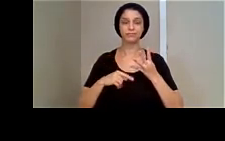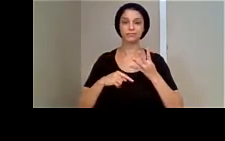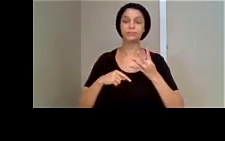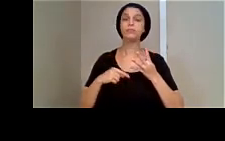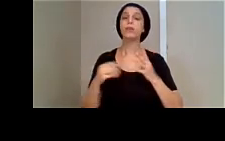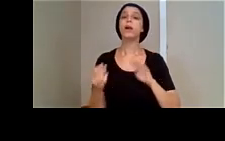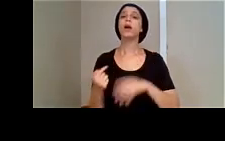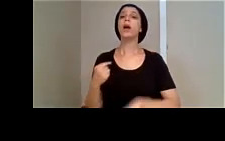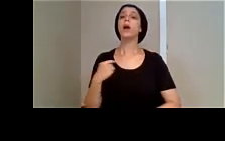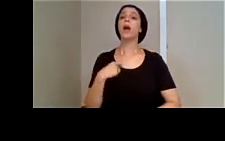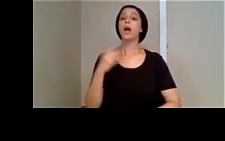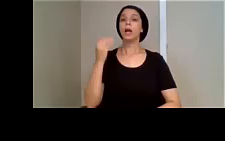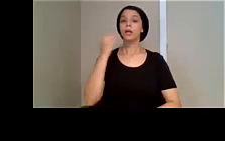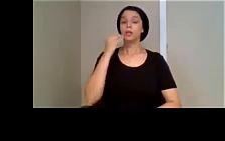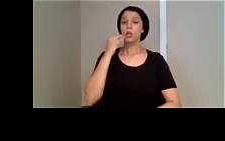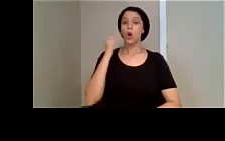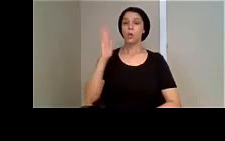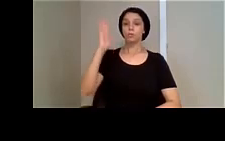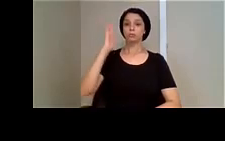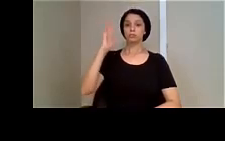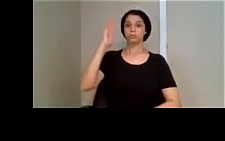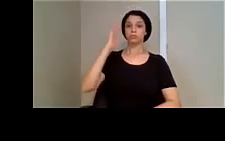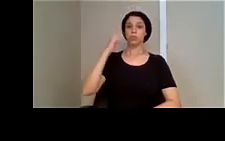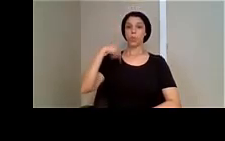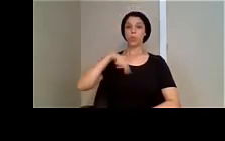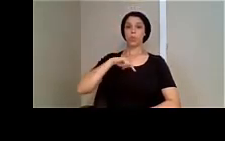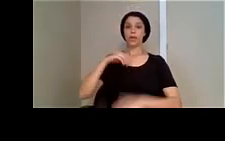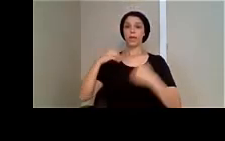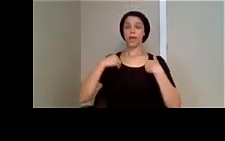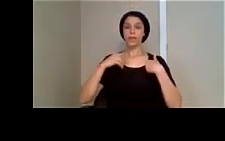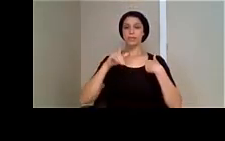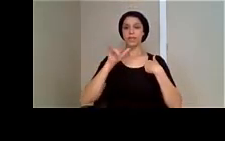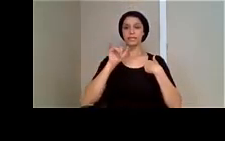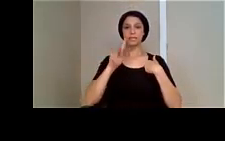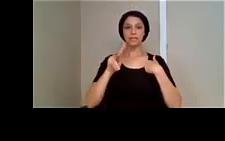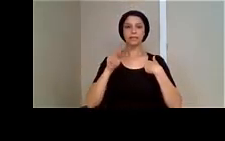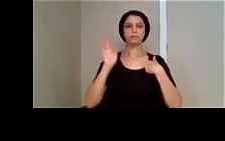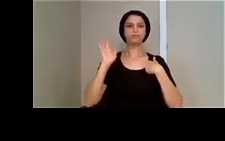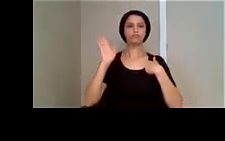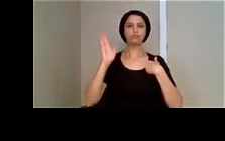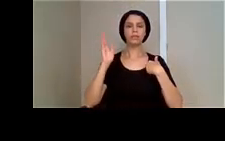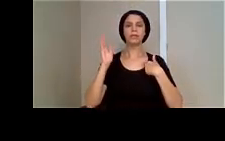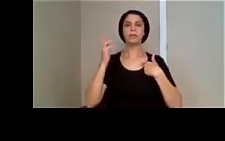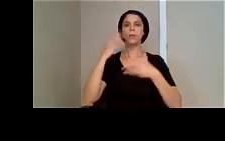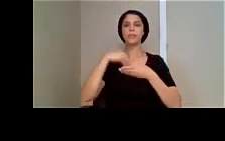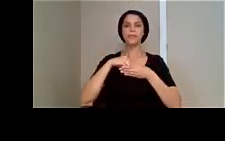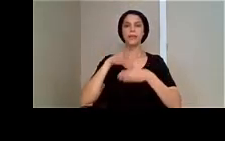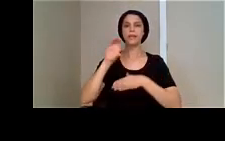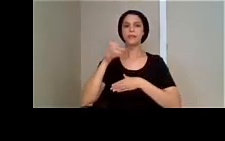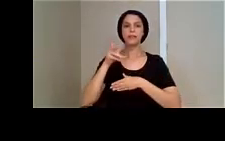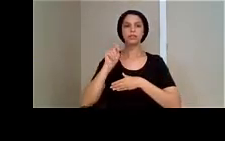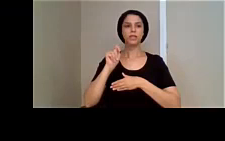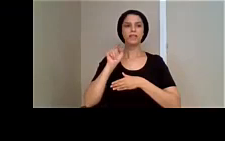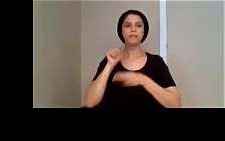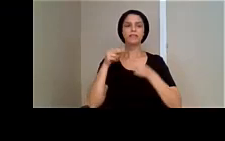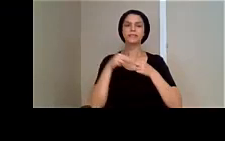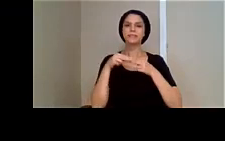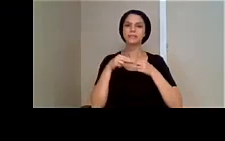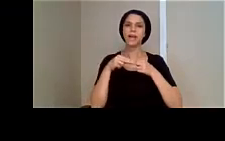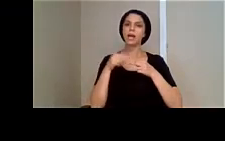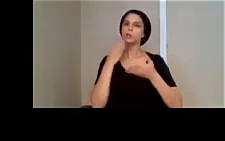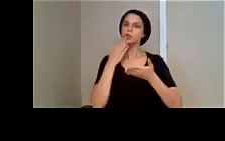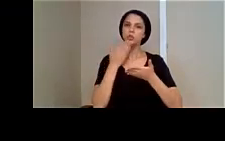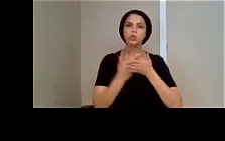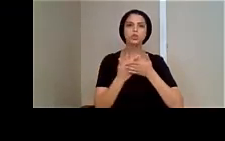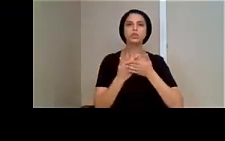So I know earlier in the presentation, we linked this presentation in the chat. This slide in particular is really good. So a lot